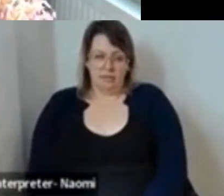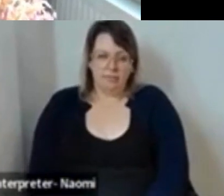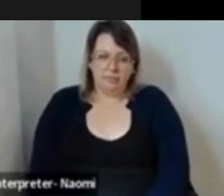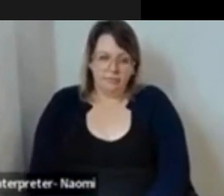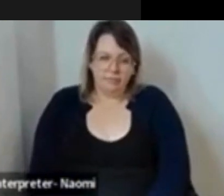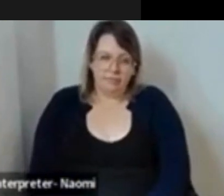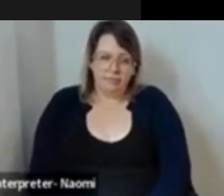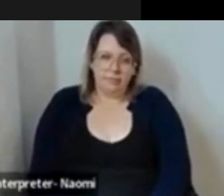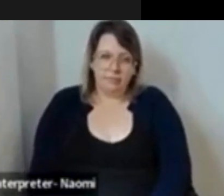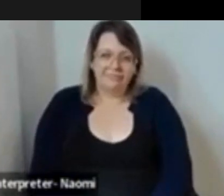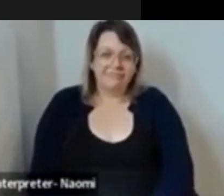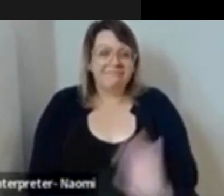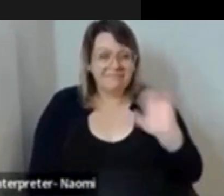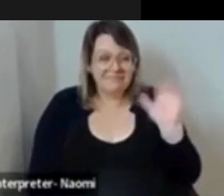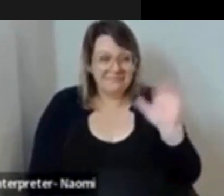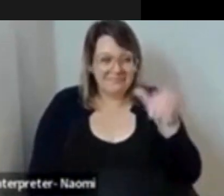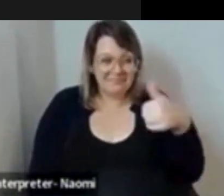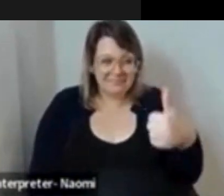Hi, everyone.